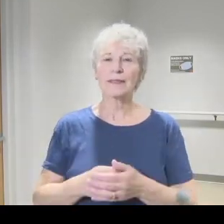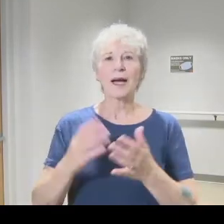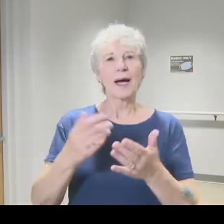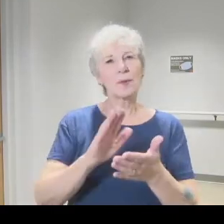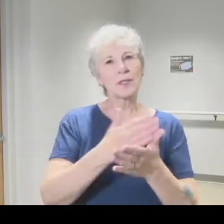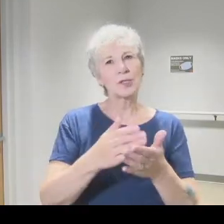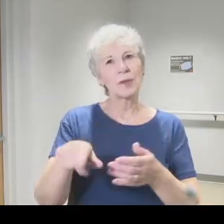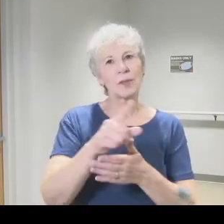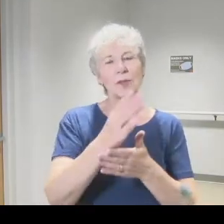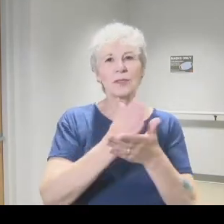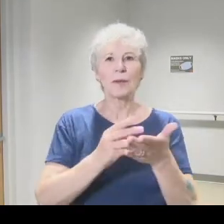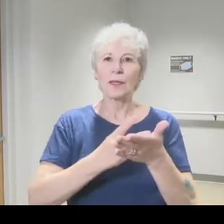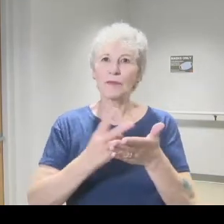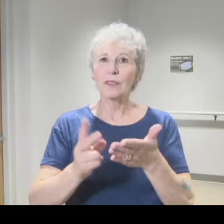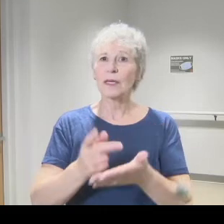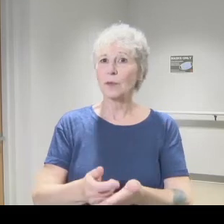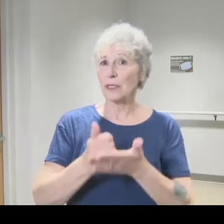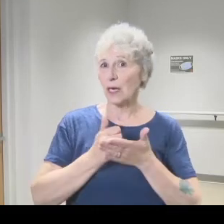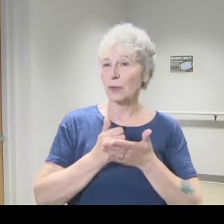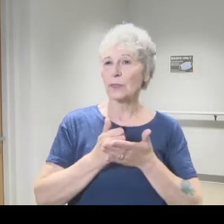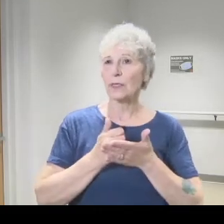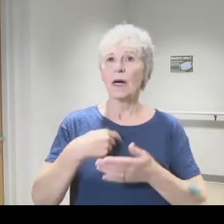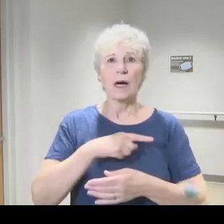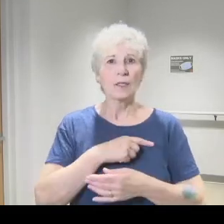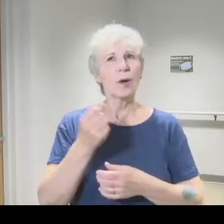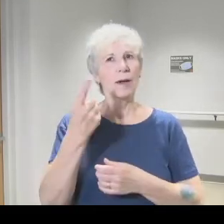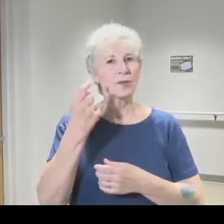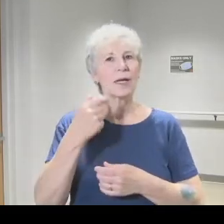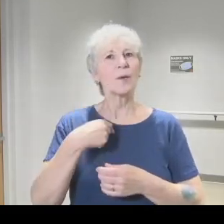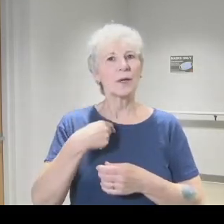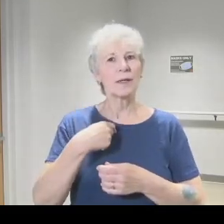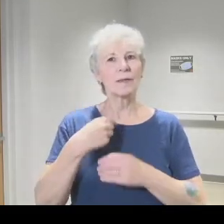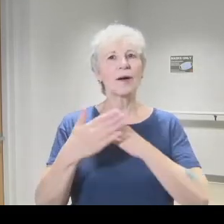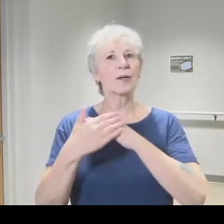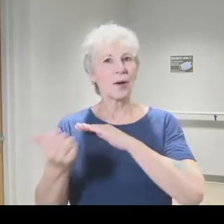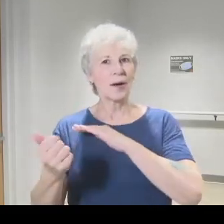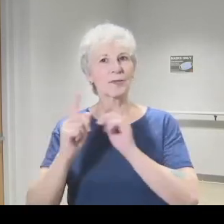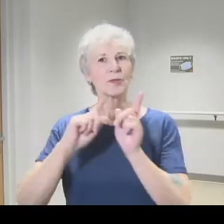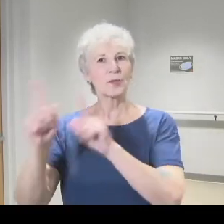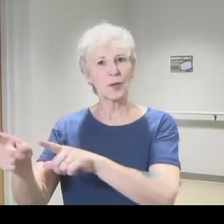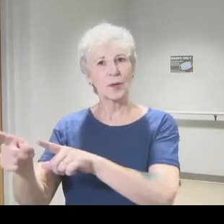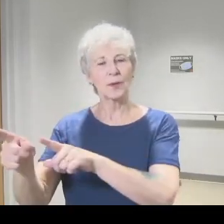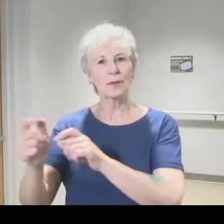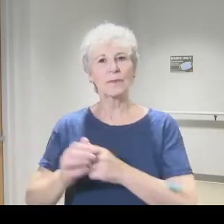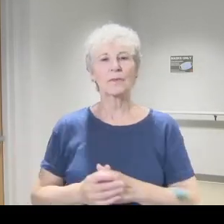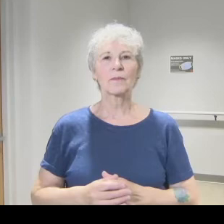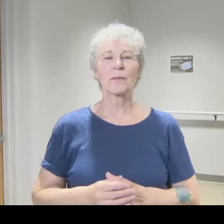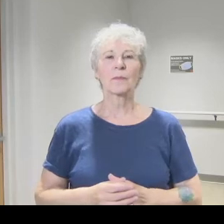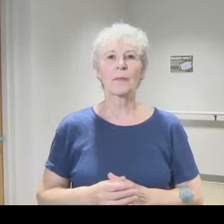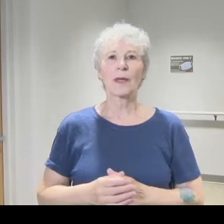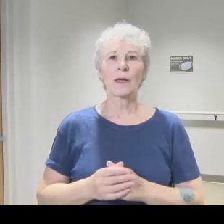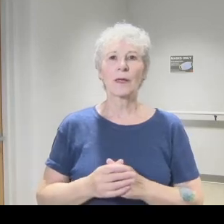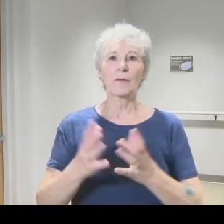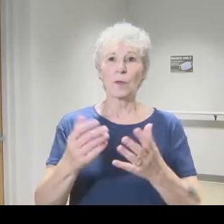verses that we saw that really helped us to understand, too, that we are called to missions. And if you want to get out your